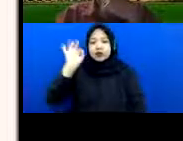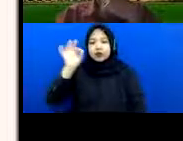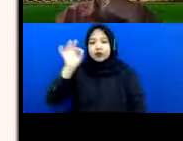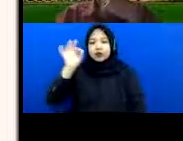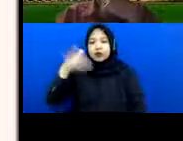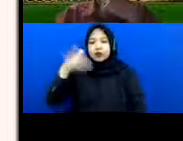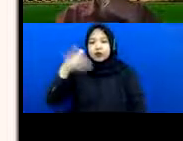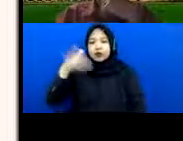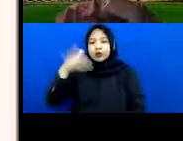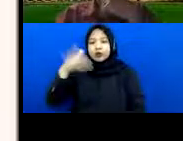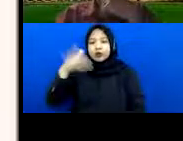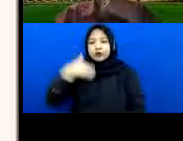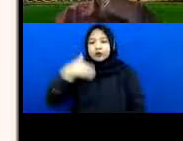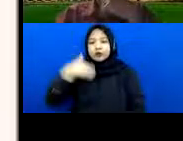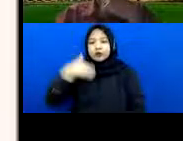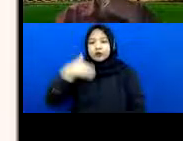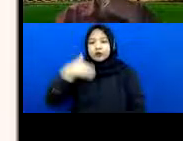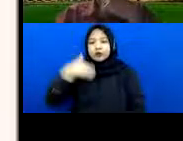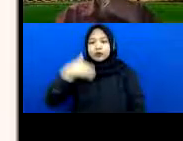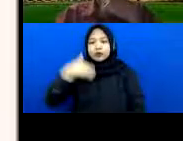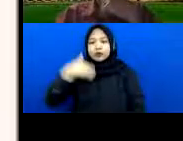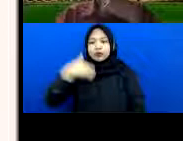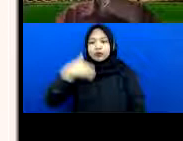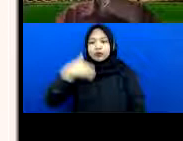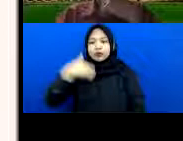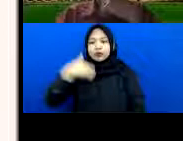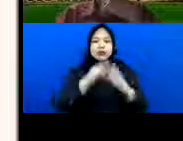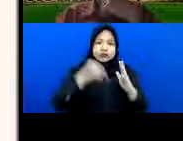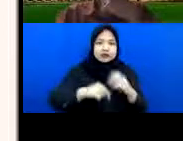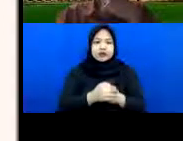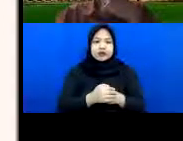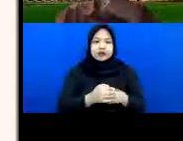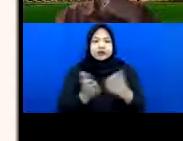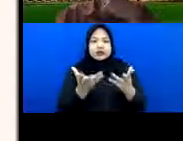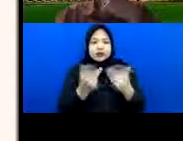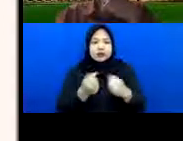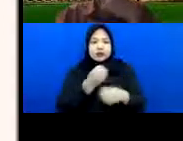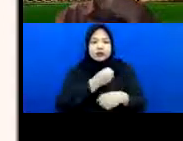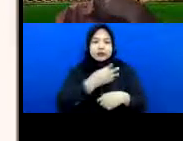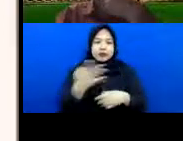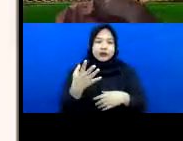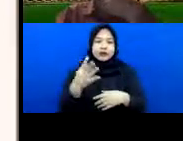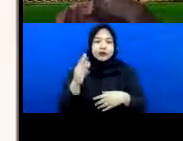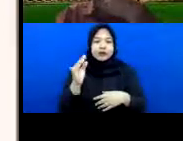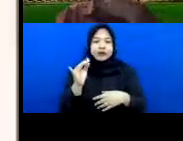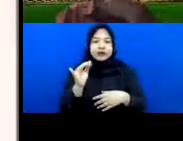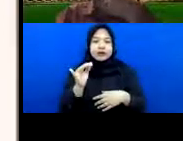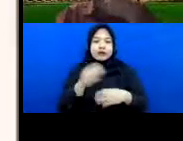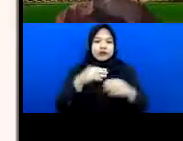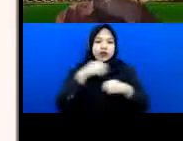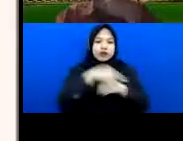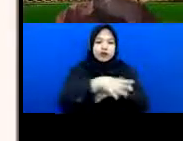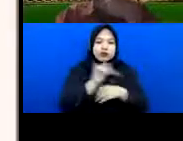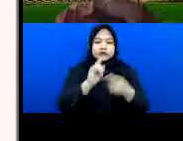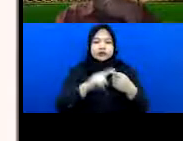be participating in this study. We take into account several factors such as